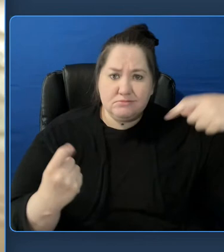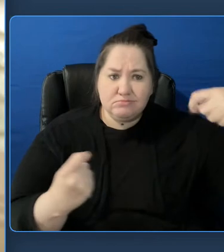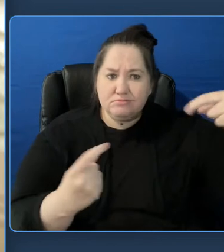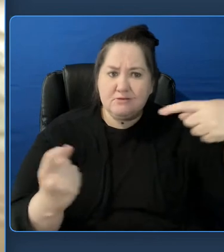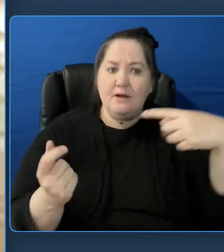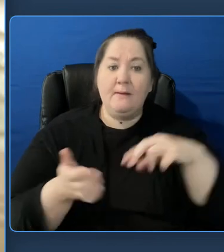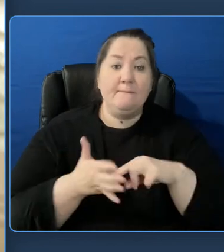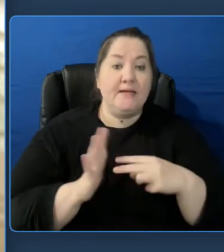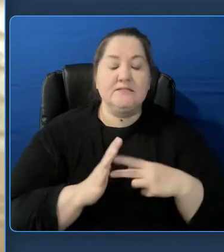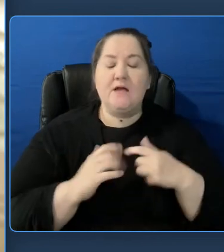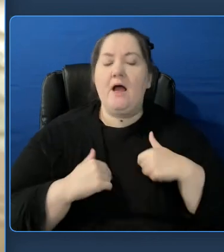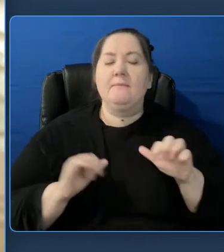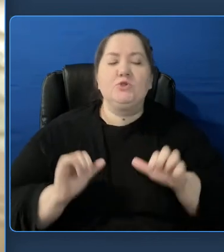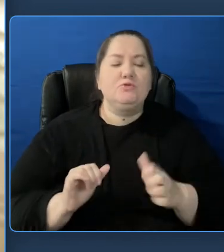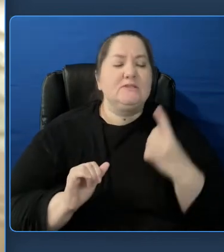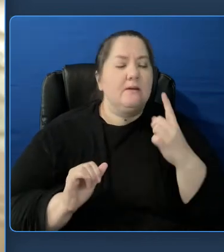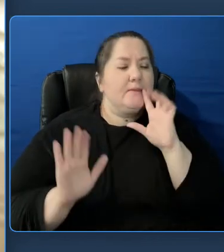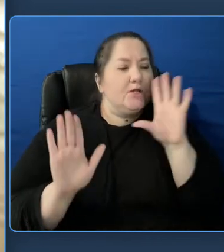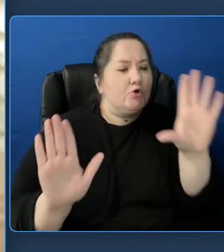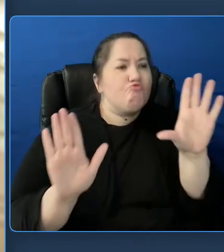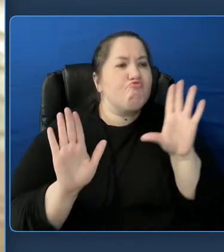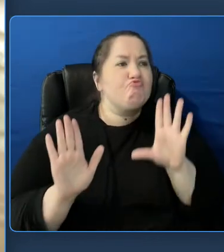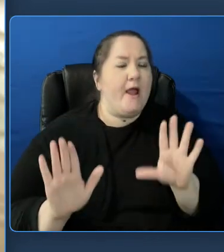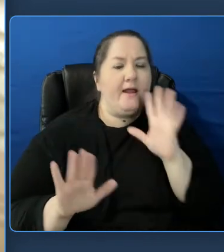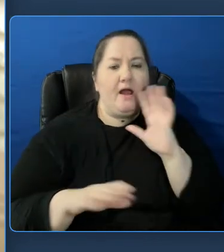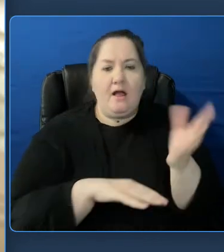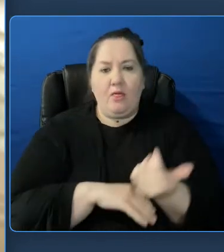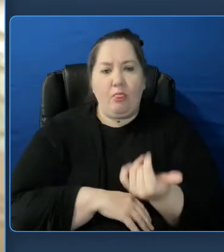doing something great, really great.